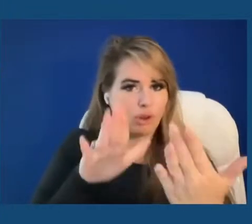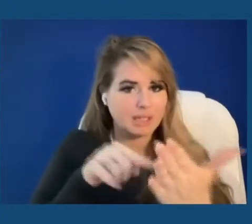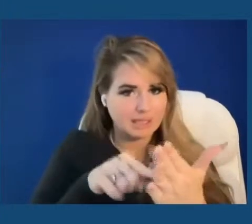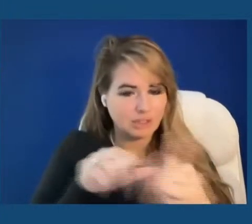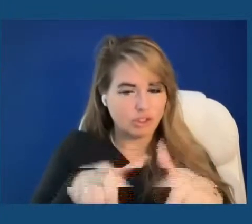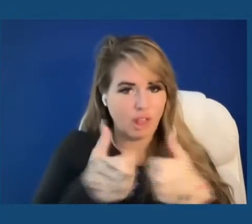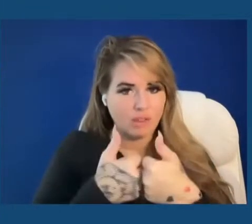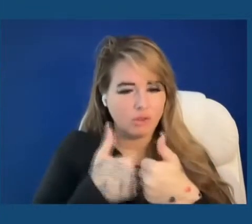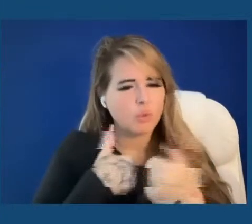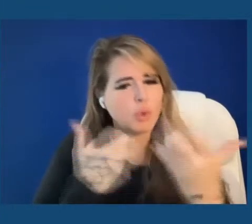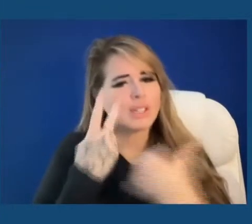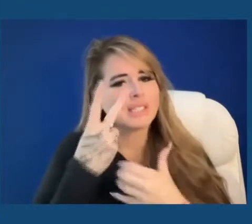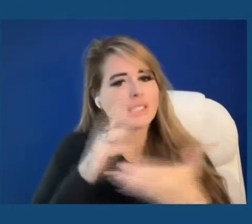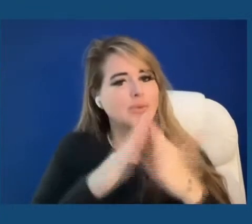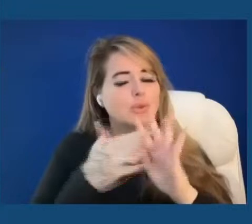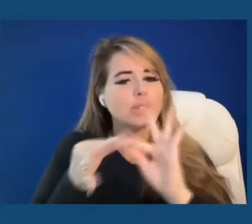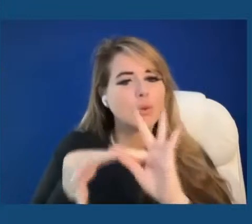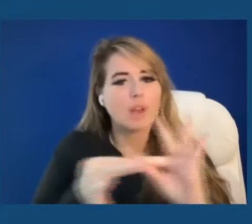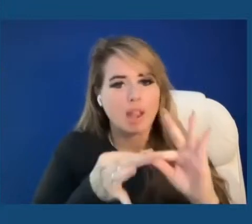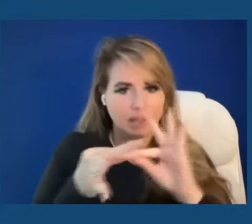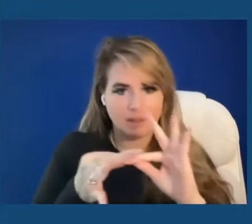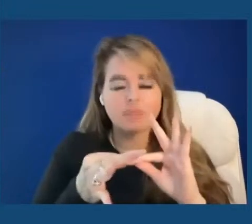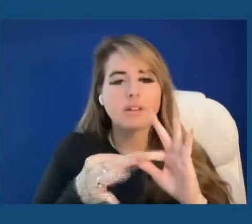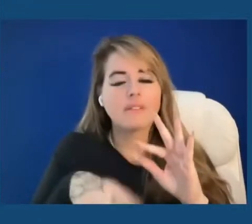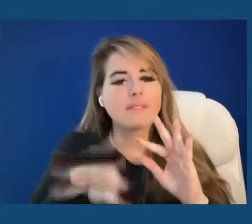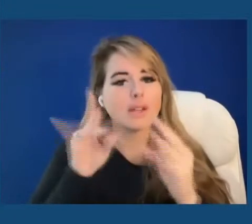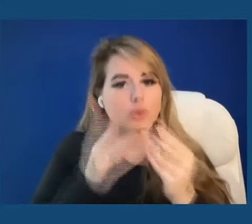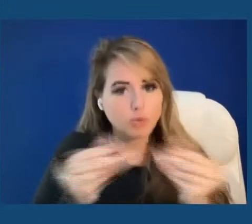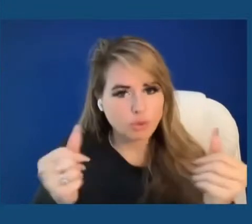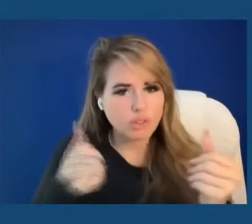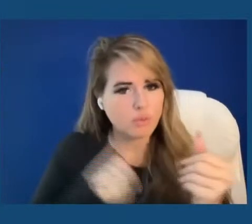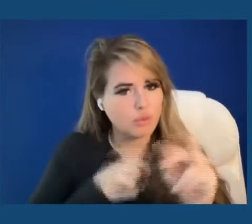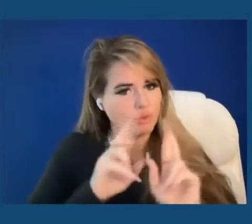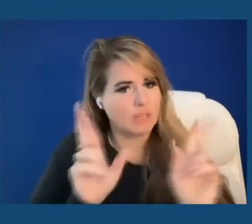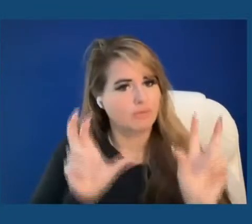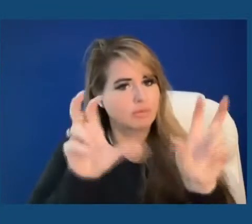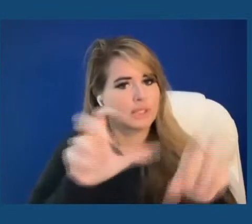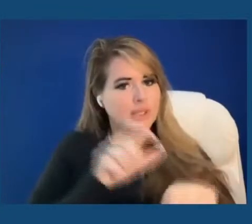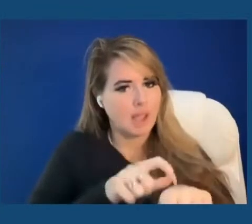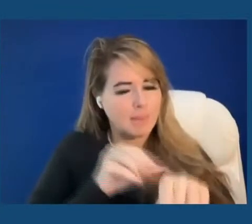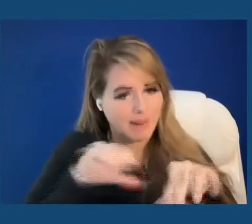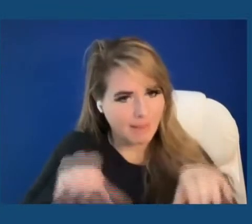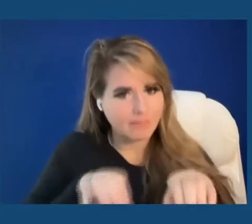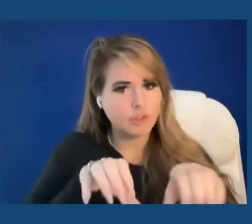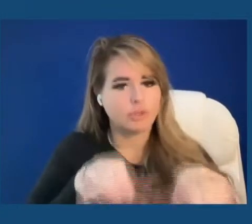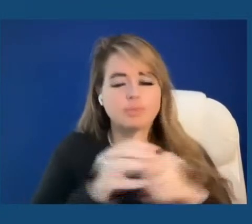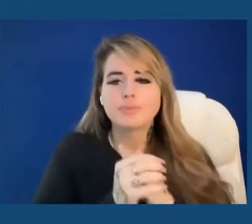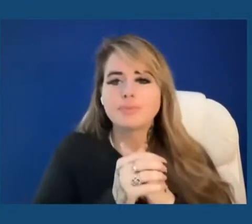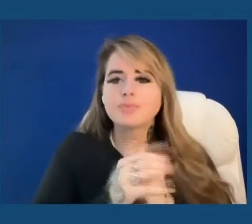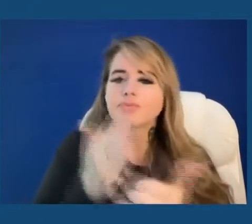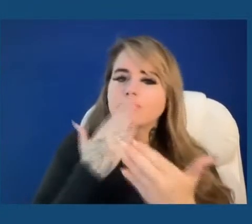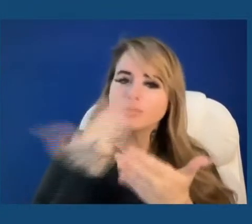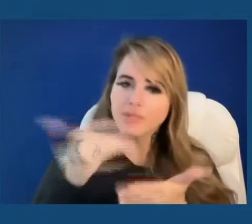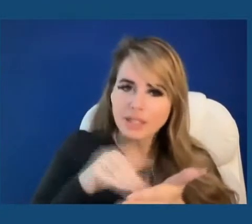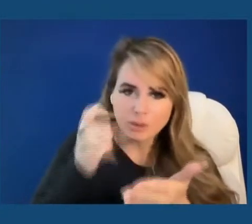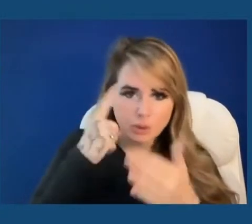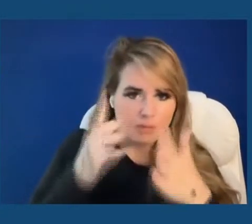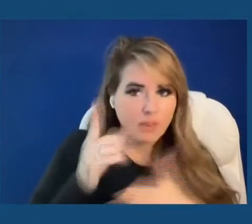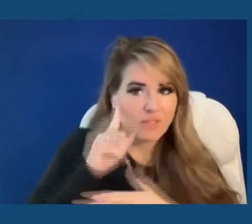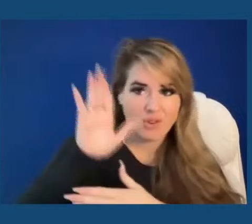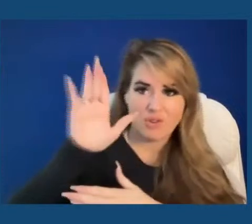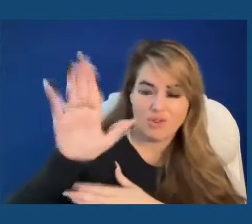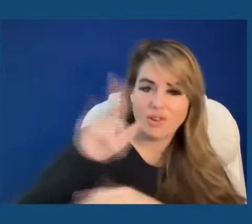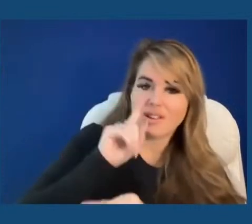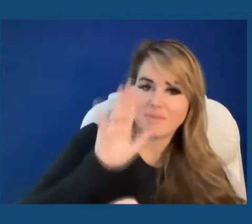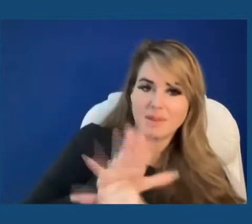find solutions, and contributing time and resources to implement them. Thank you again to Governor Hochul for her commitment and